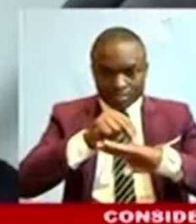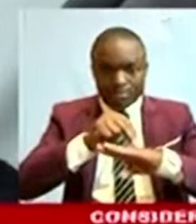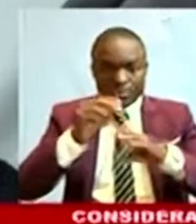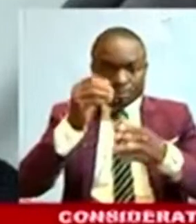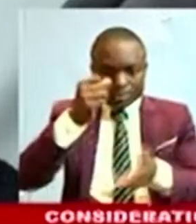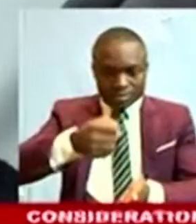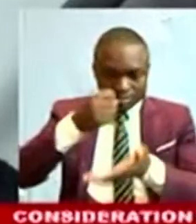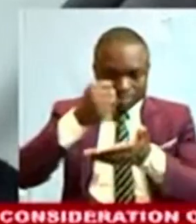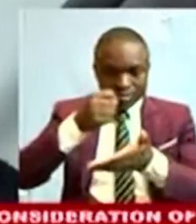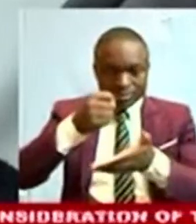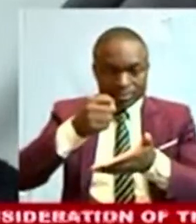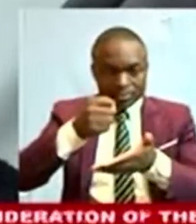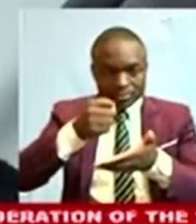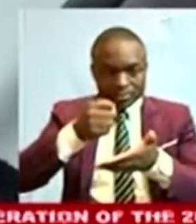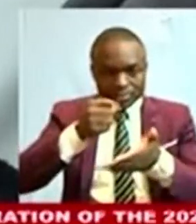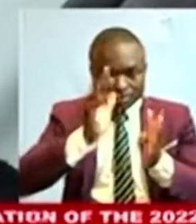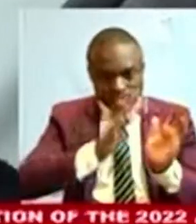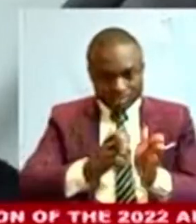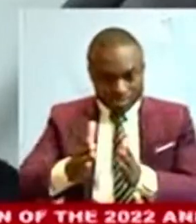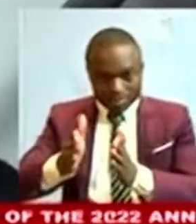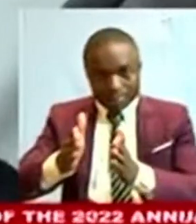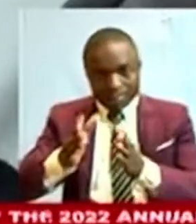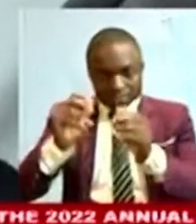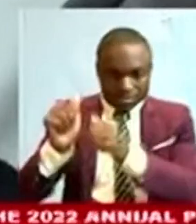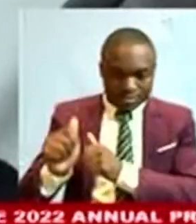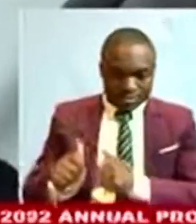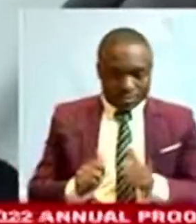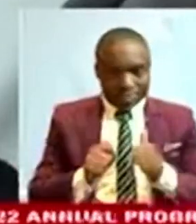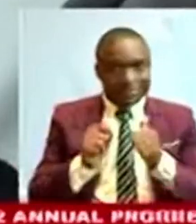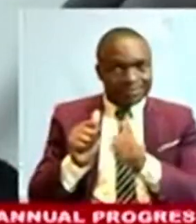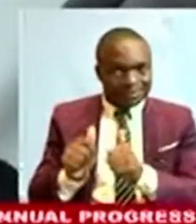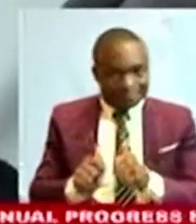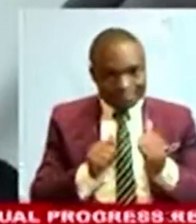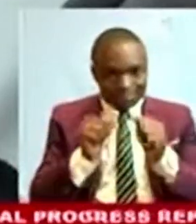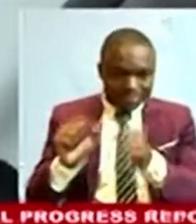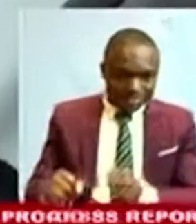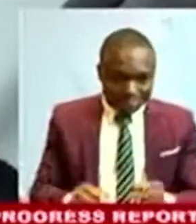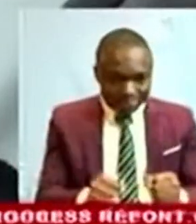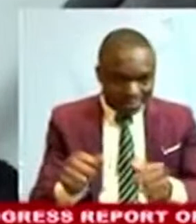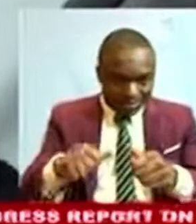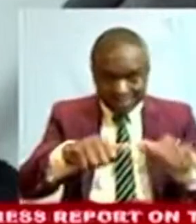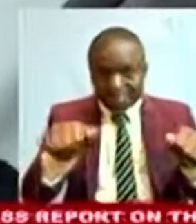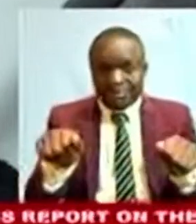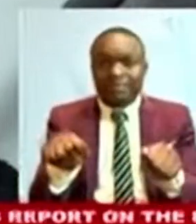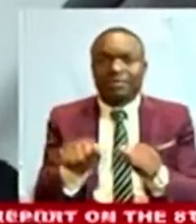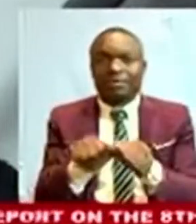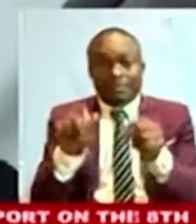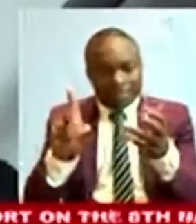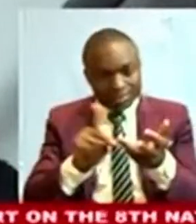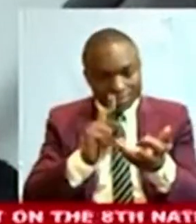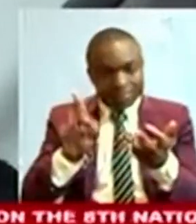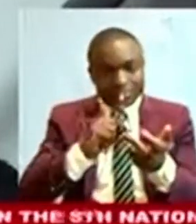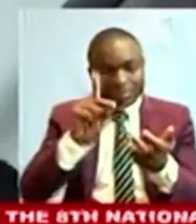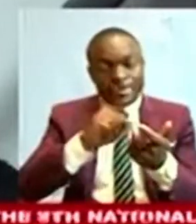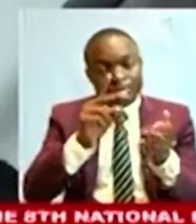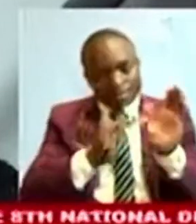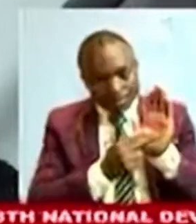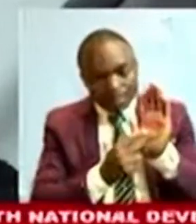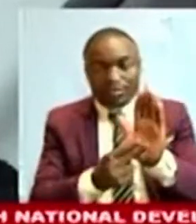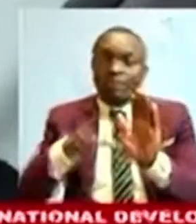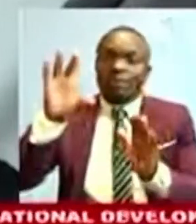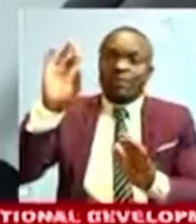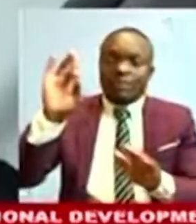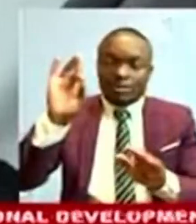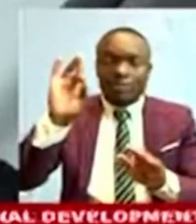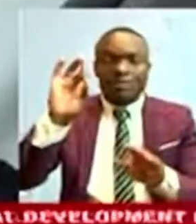the activities are anchored to the strategic areas or priorities highlighted in the 8th National Development